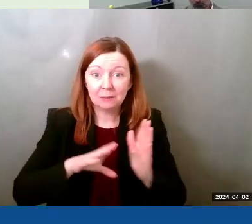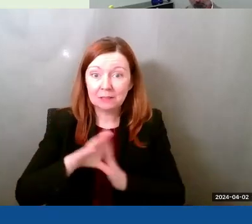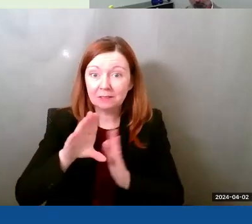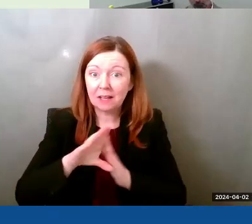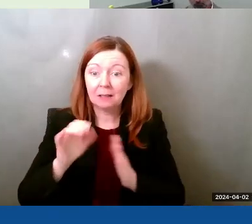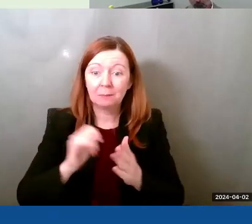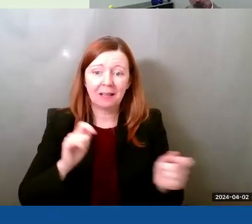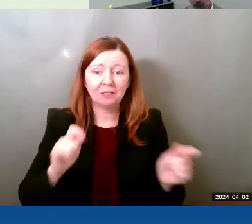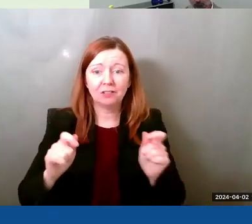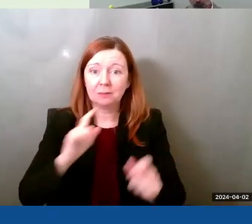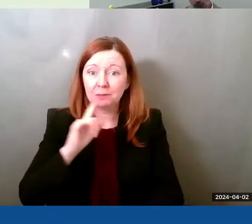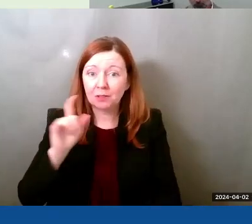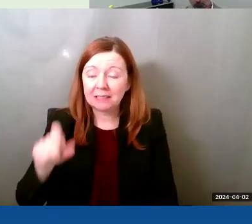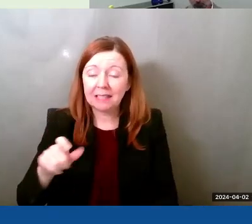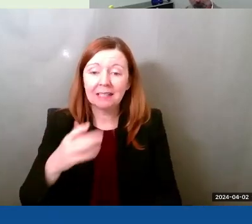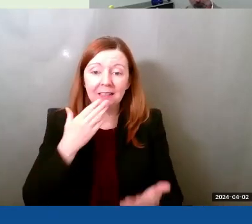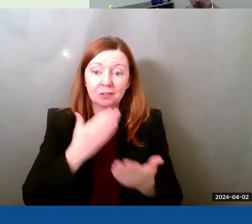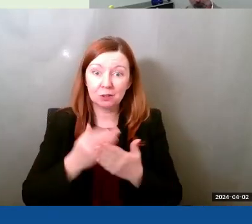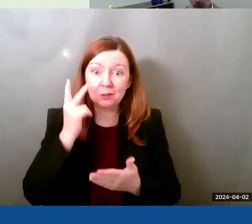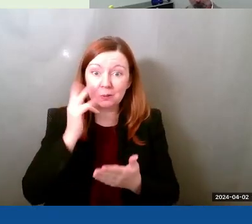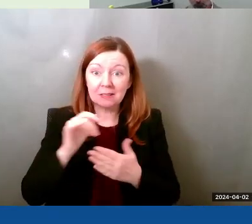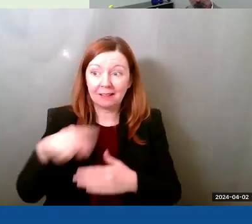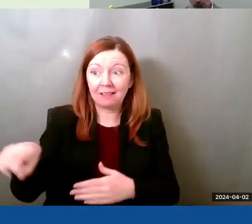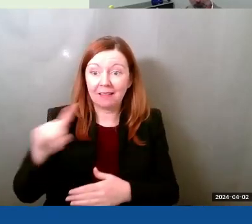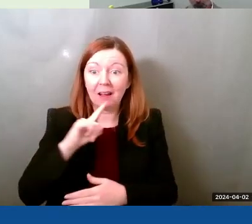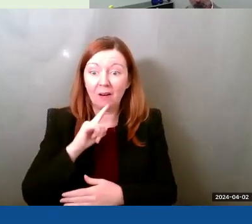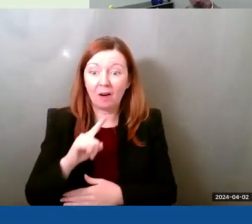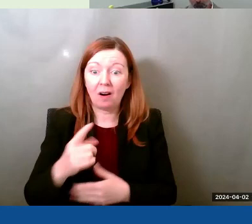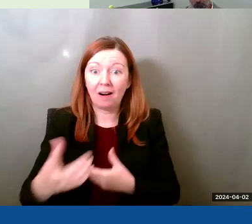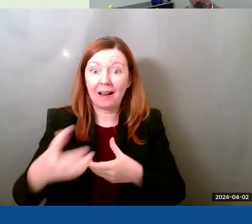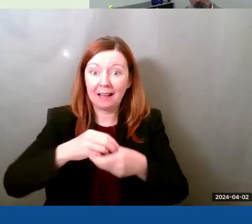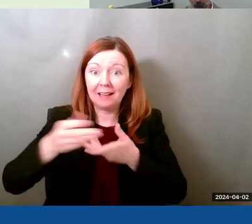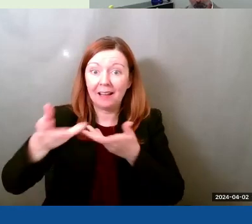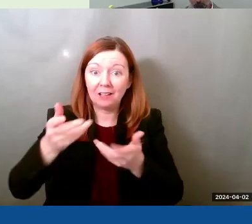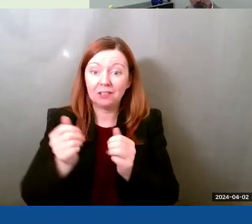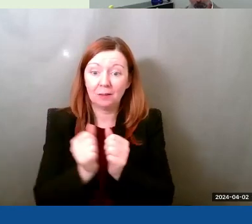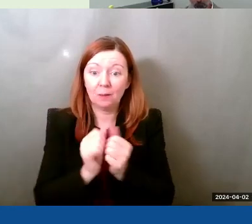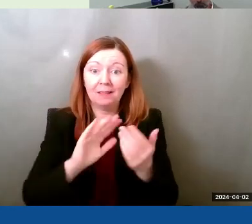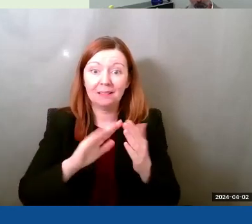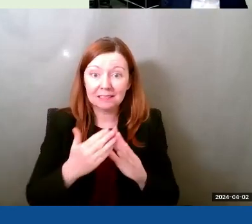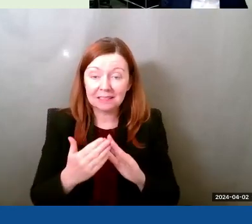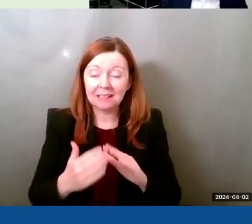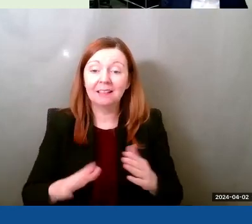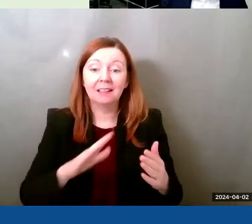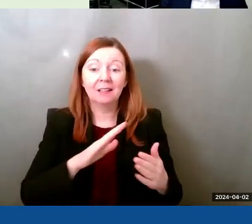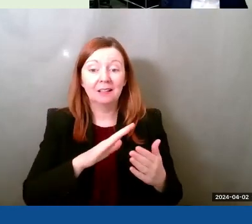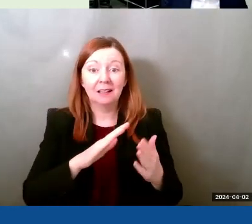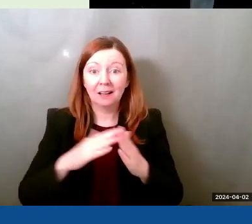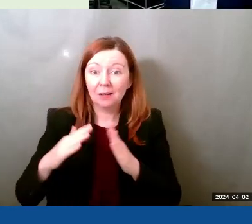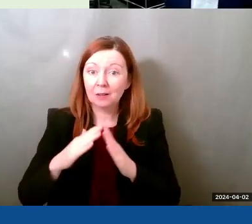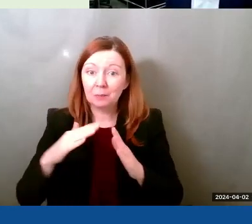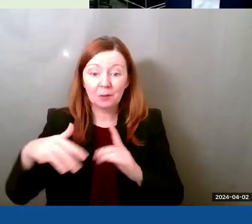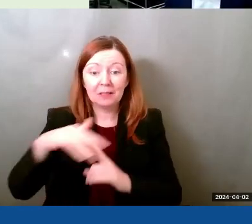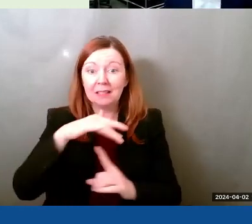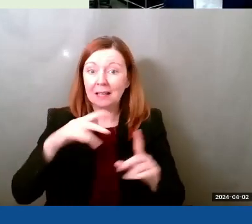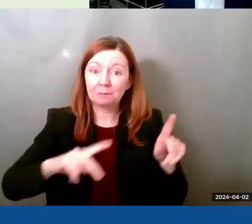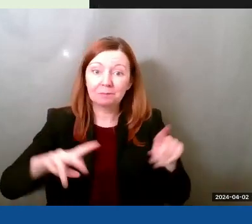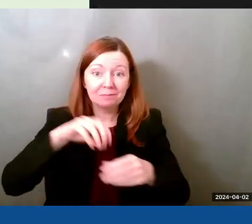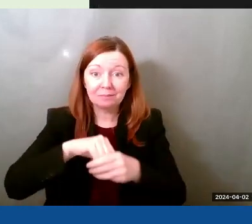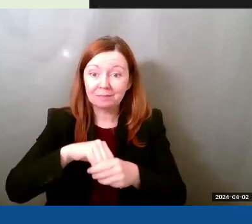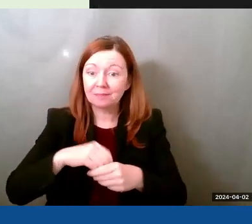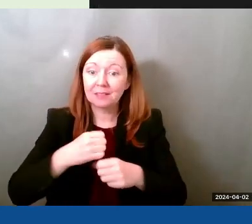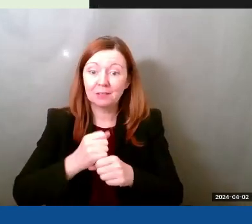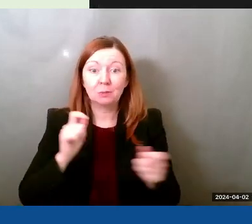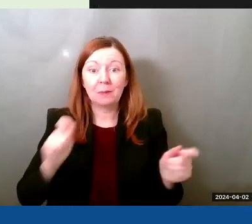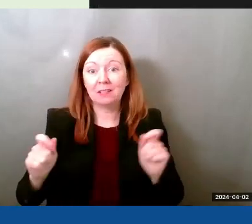that adjustments are needed, and it's good to see that they are engaging with the city and the community and the stakeholders to